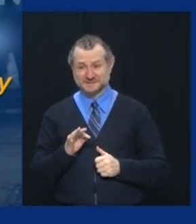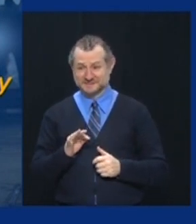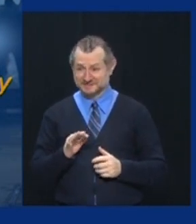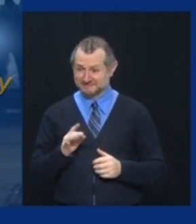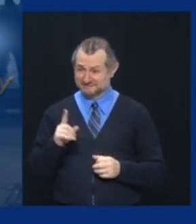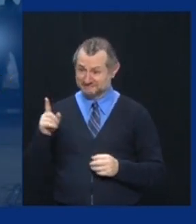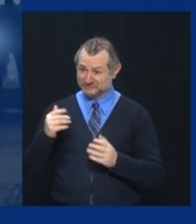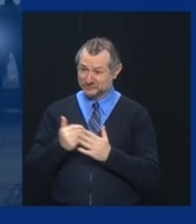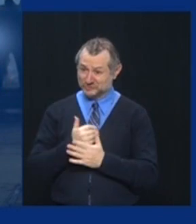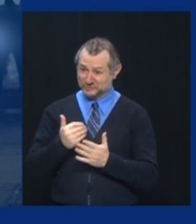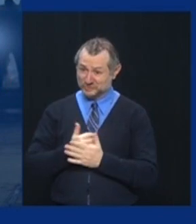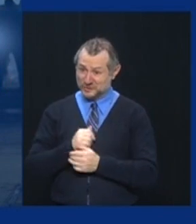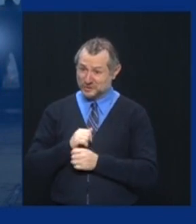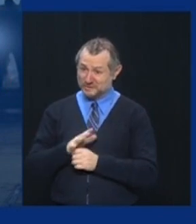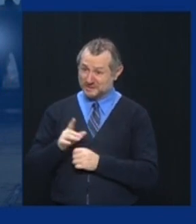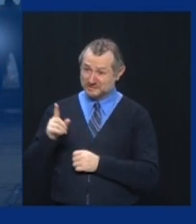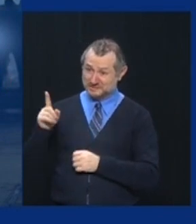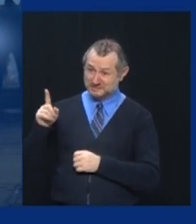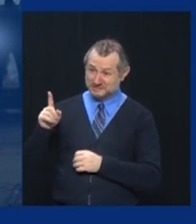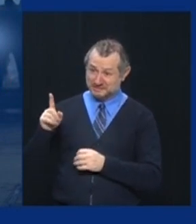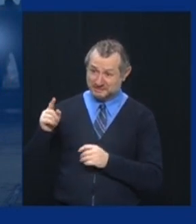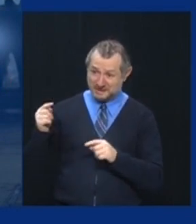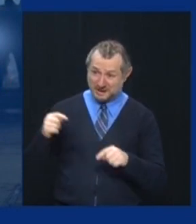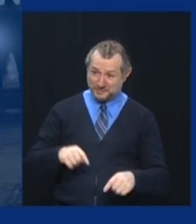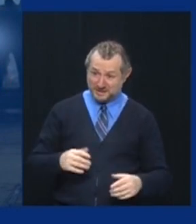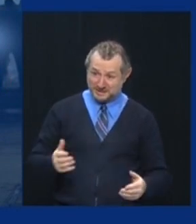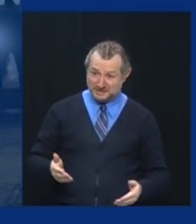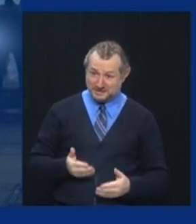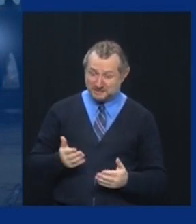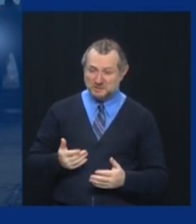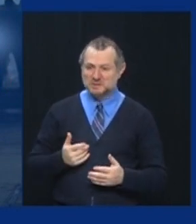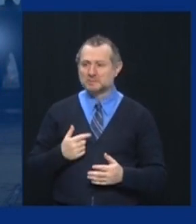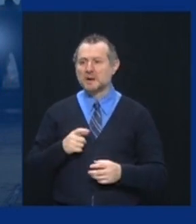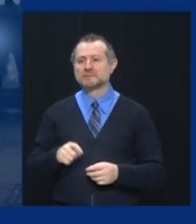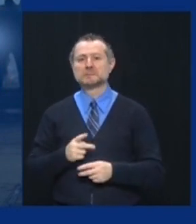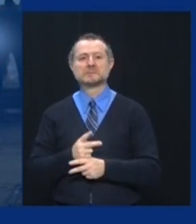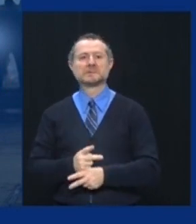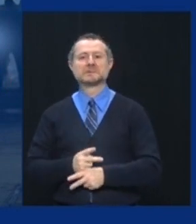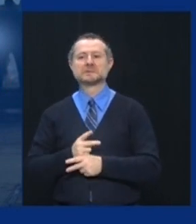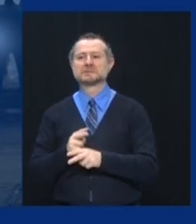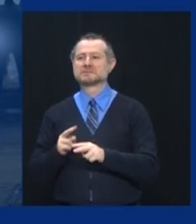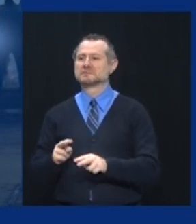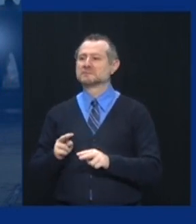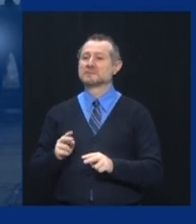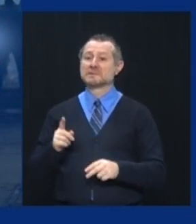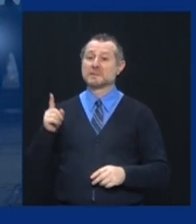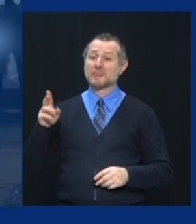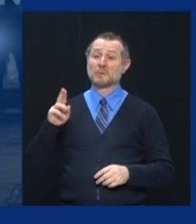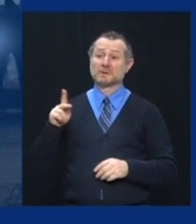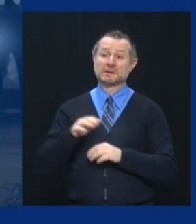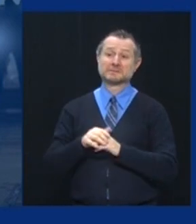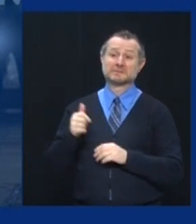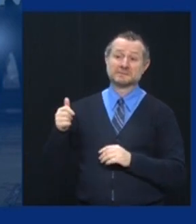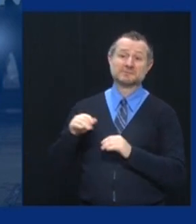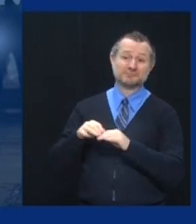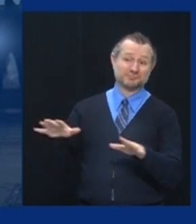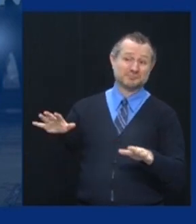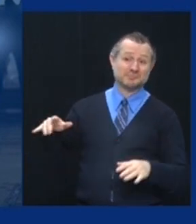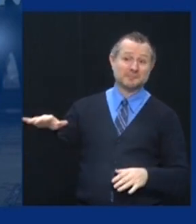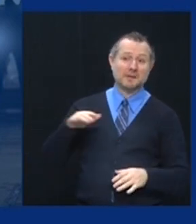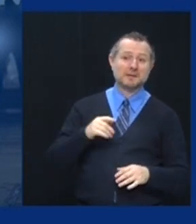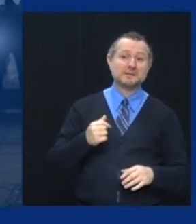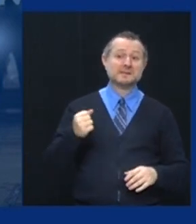and we have to pay careful attention to. The UK strain is not only in the UK, it's in South Africa,